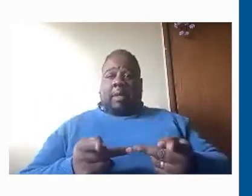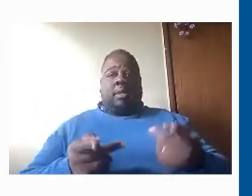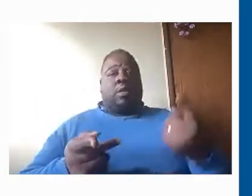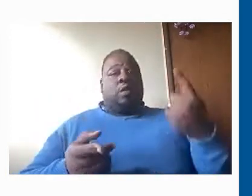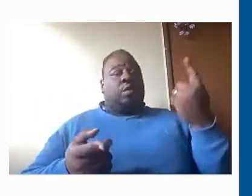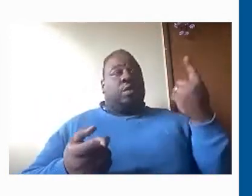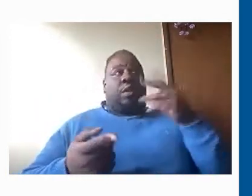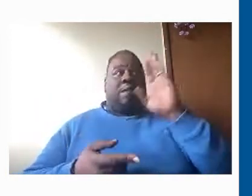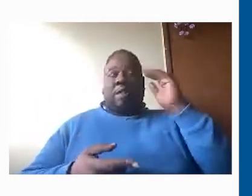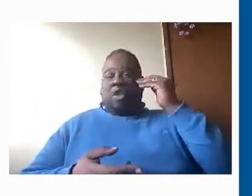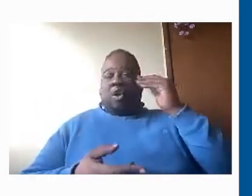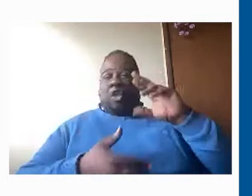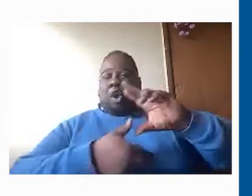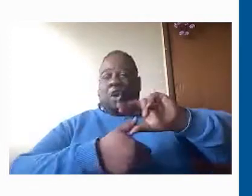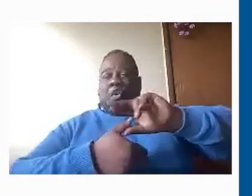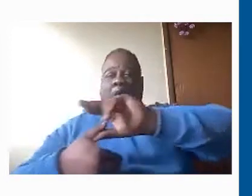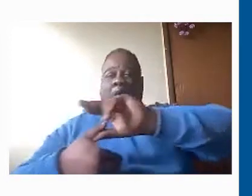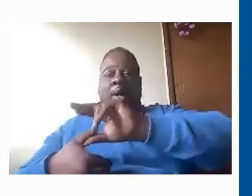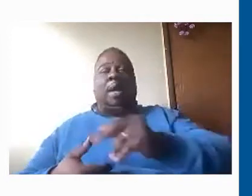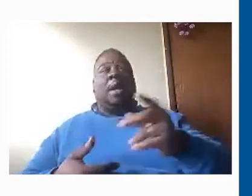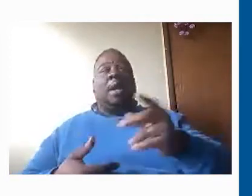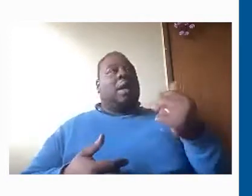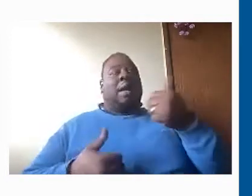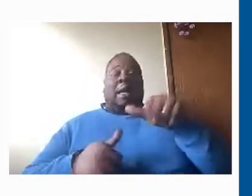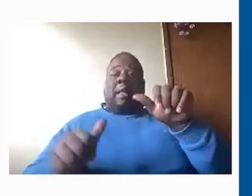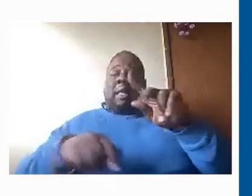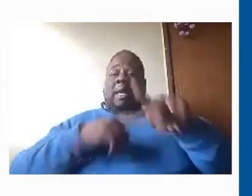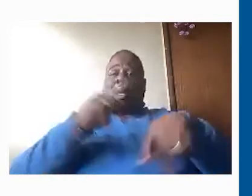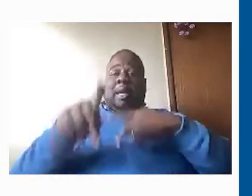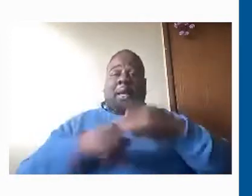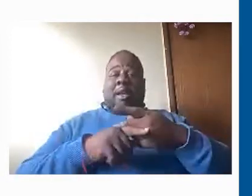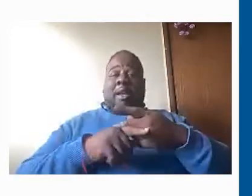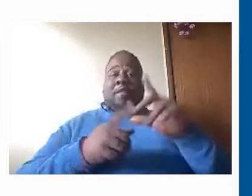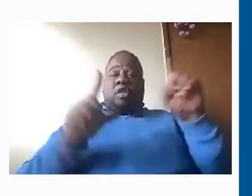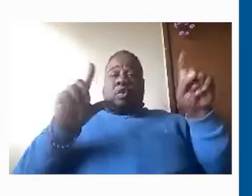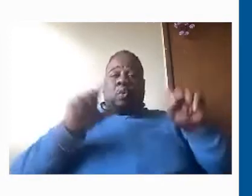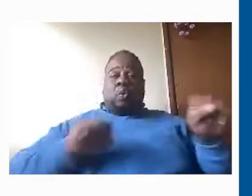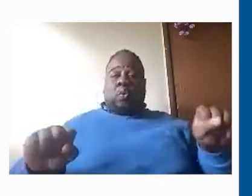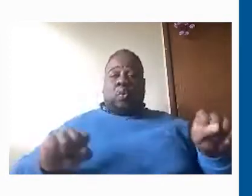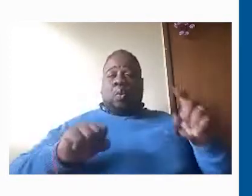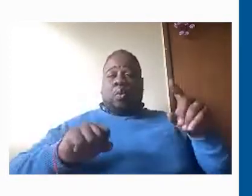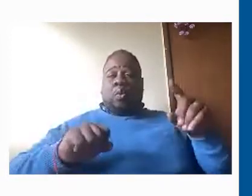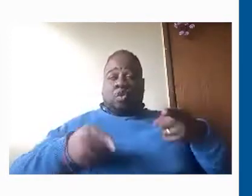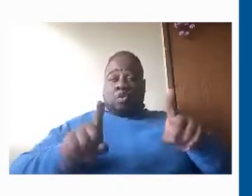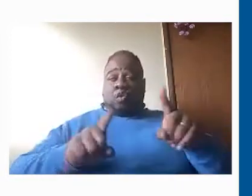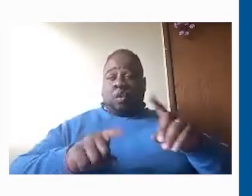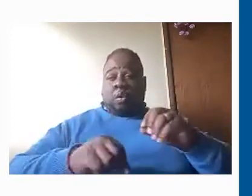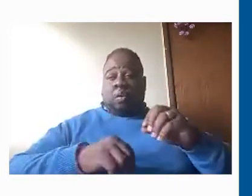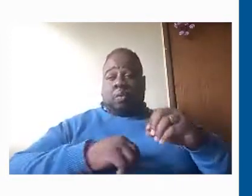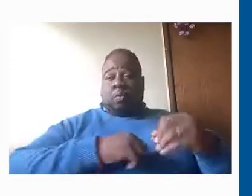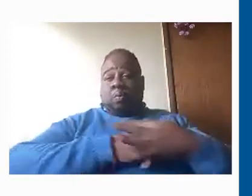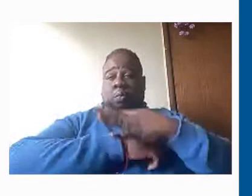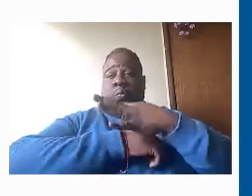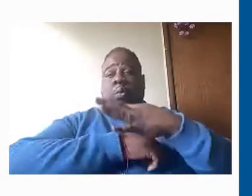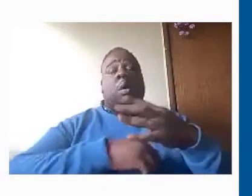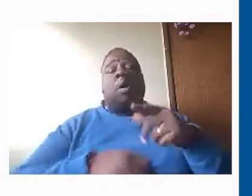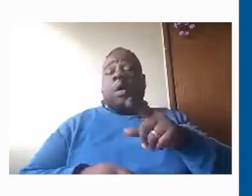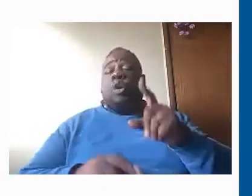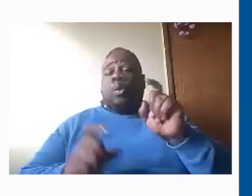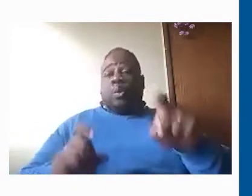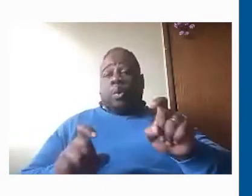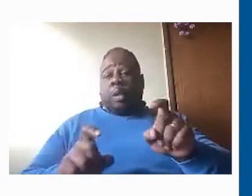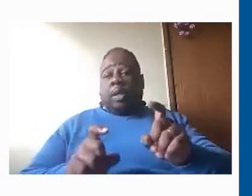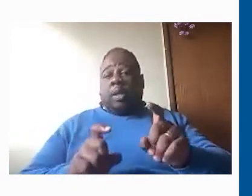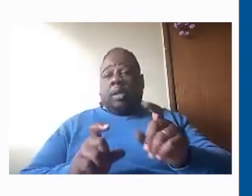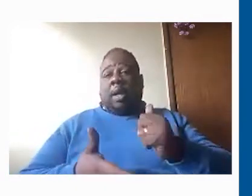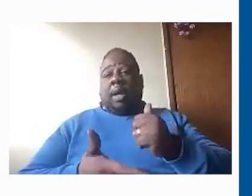Any emergency that you feel that your life's in danger, you want to evacuate and leave as quickly as possible. So going to a meeting place is going to be helpful